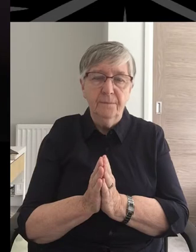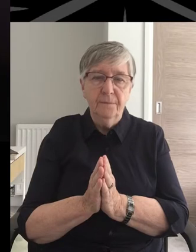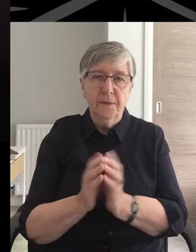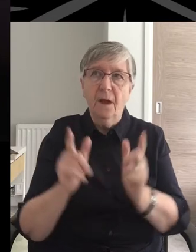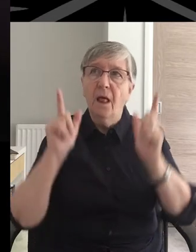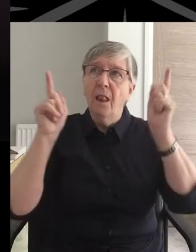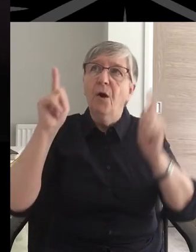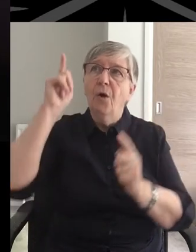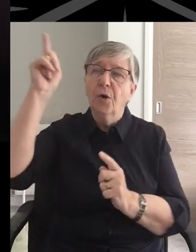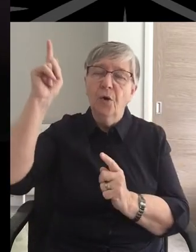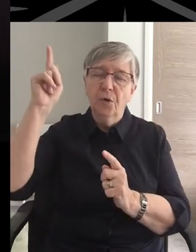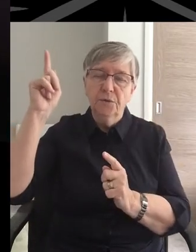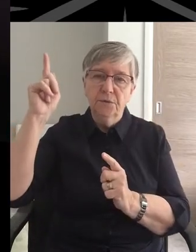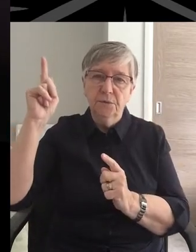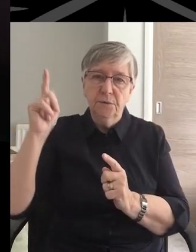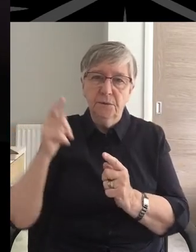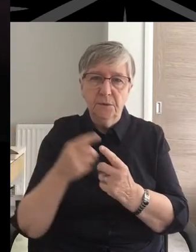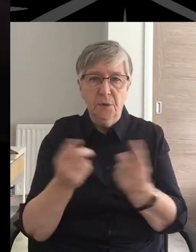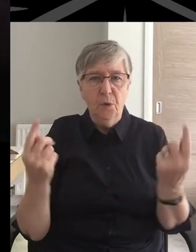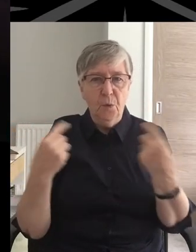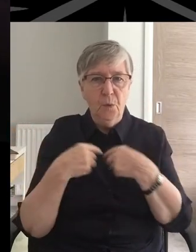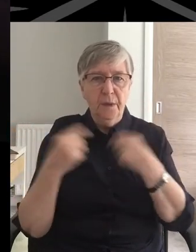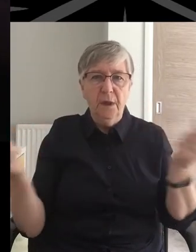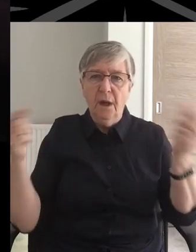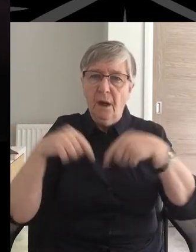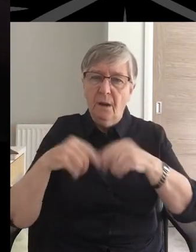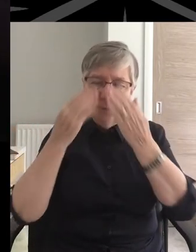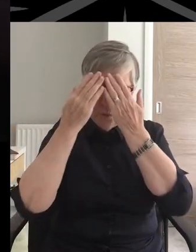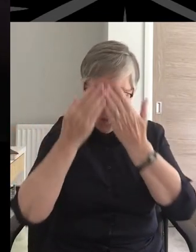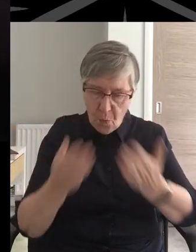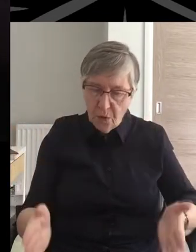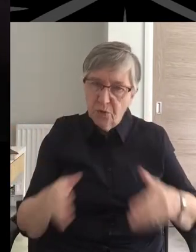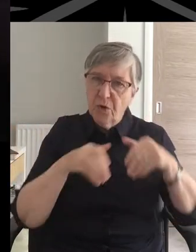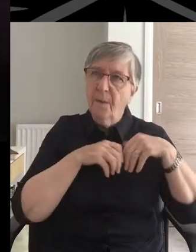Lord God, we come to worship and adore you.